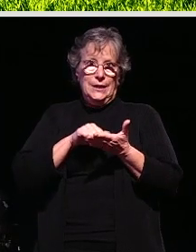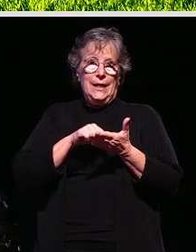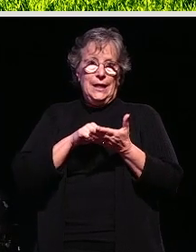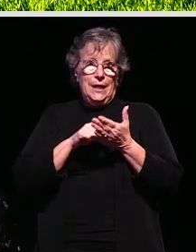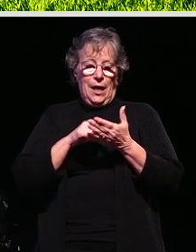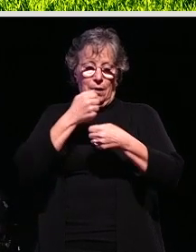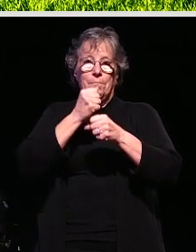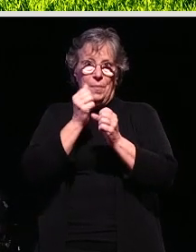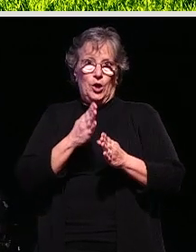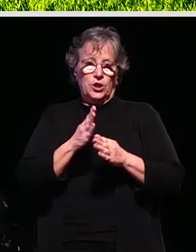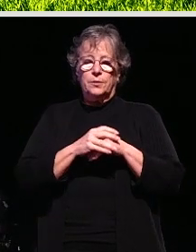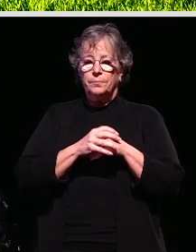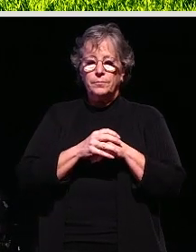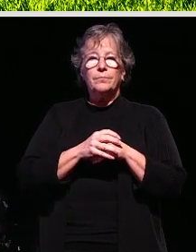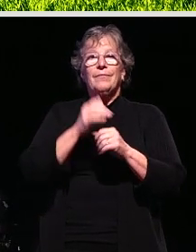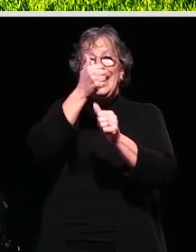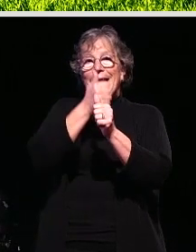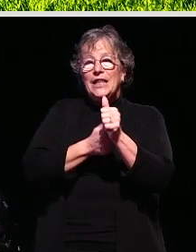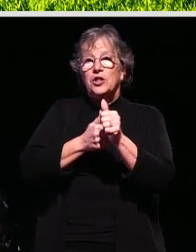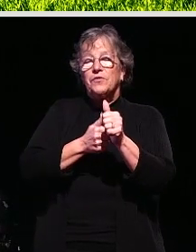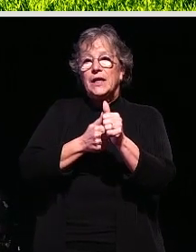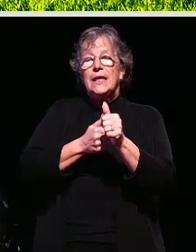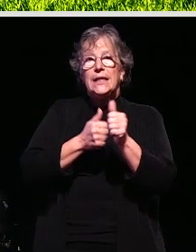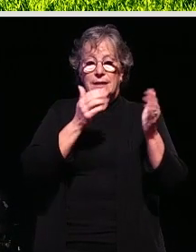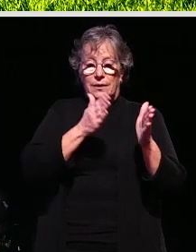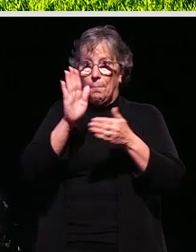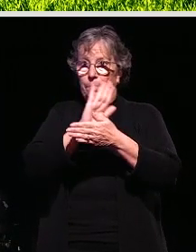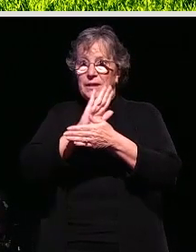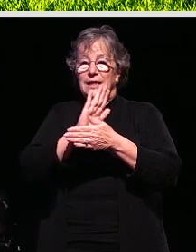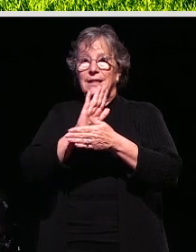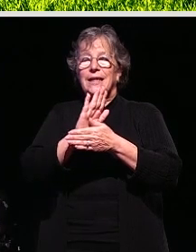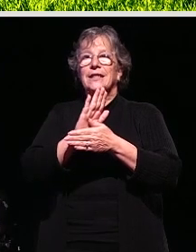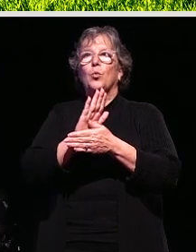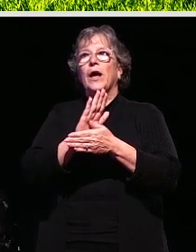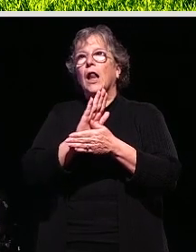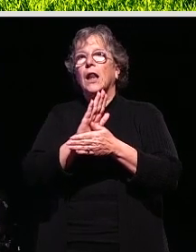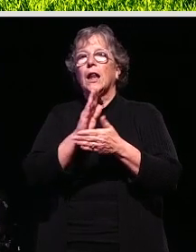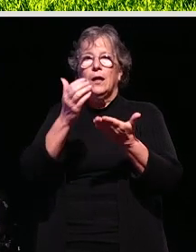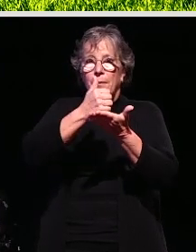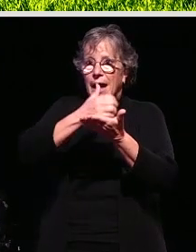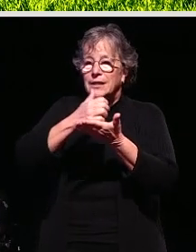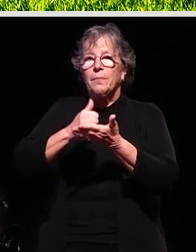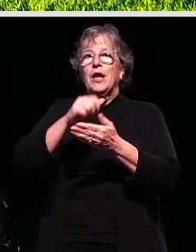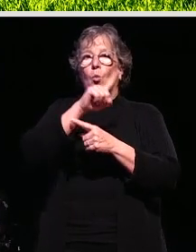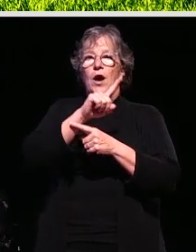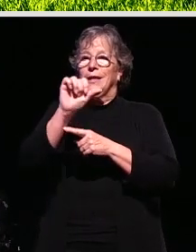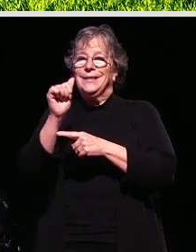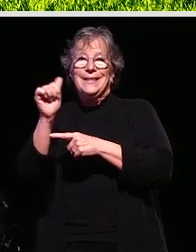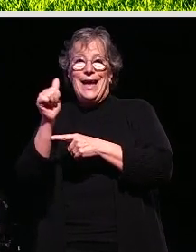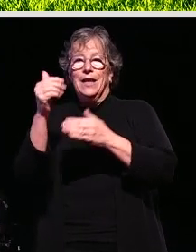Each of these deployments, these tolling operations, will generate an estimated $1 to $10 million in recurring revenue per installation.